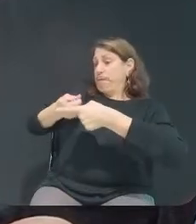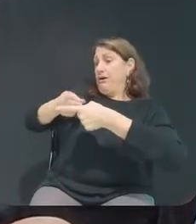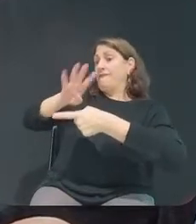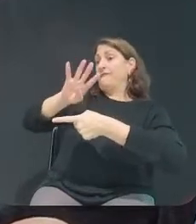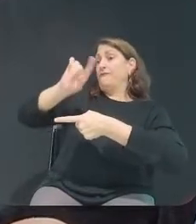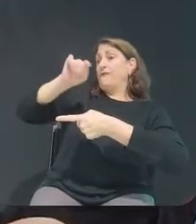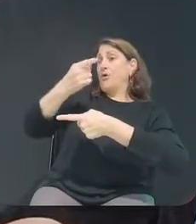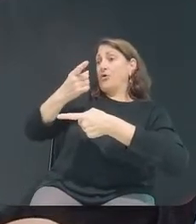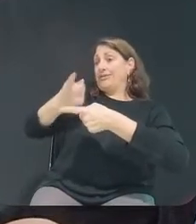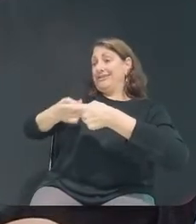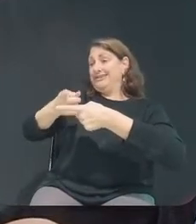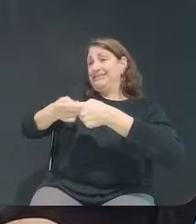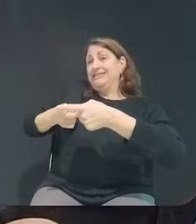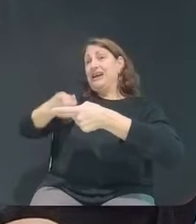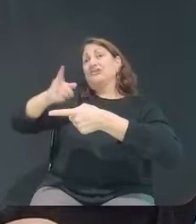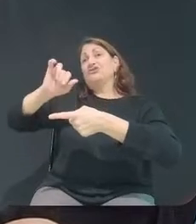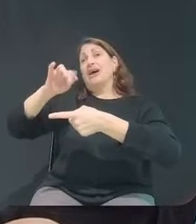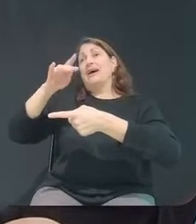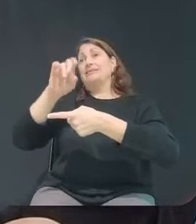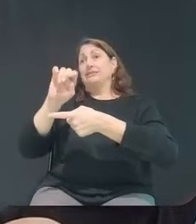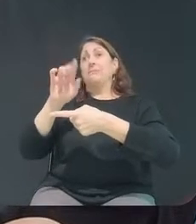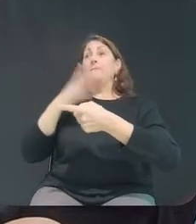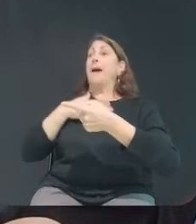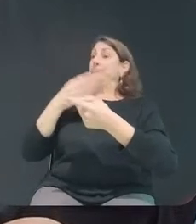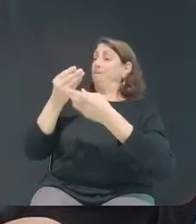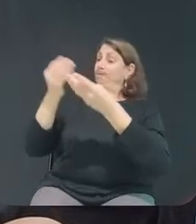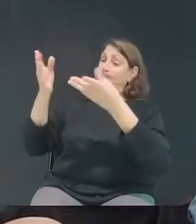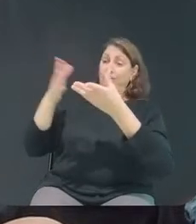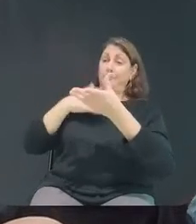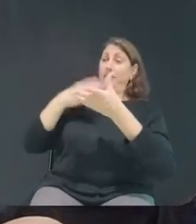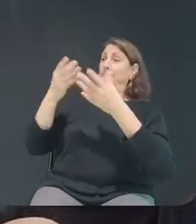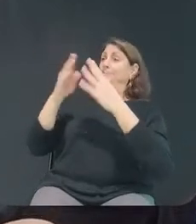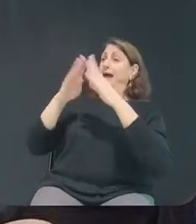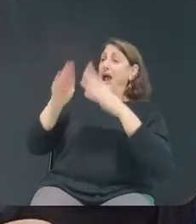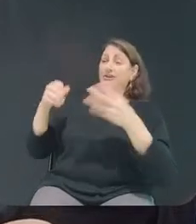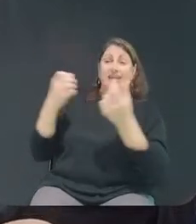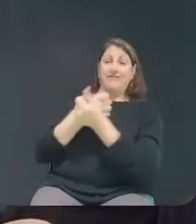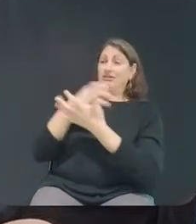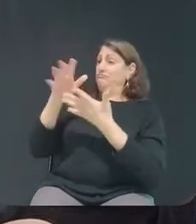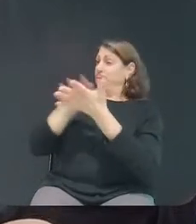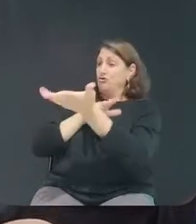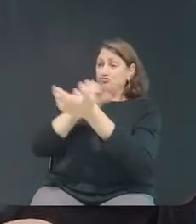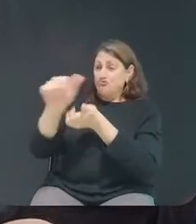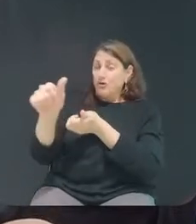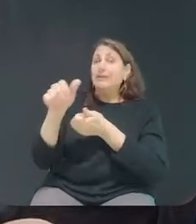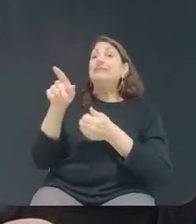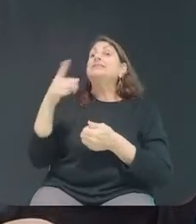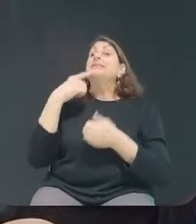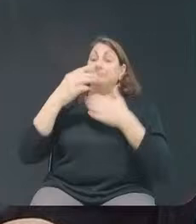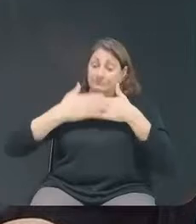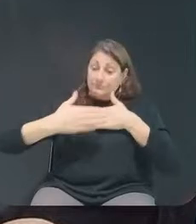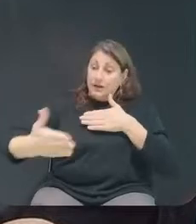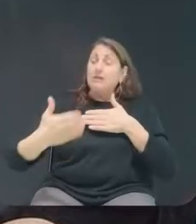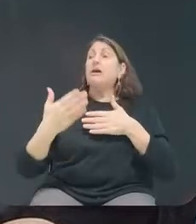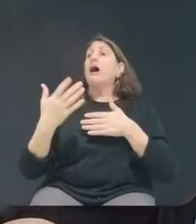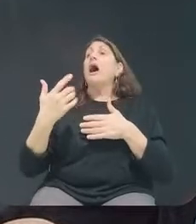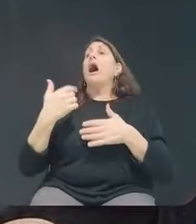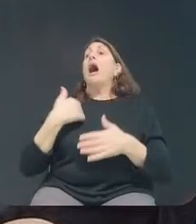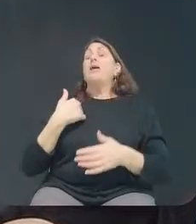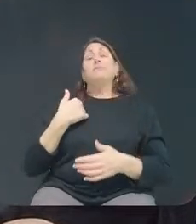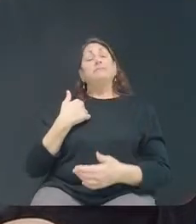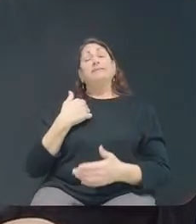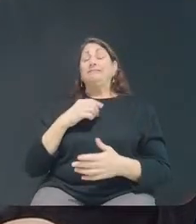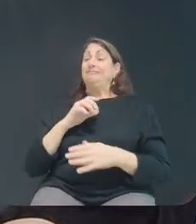been entirely destroyed by the fire. Since that time, he says, quote, "Your petitioner has been compelled to live